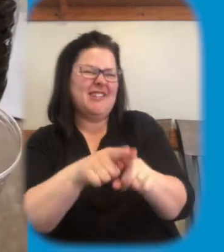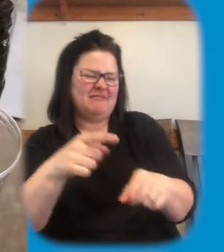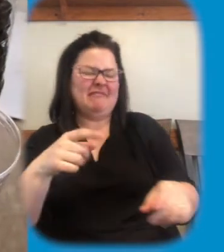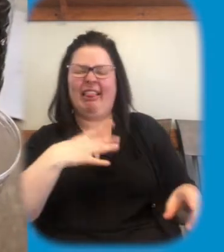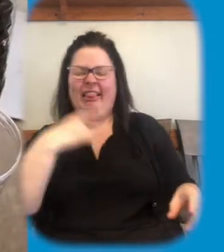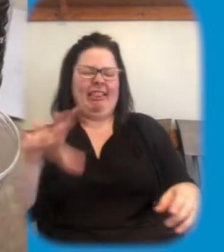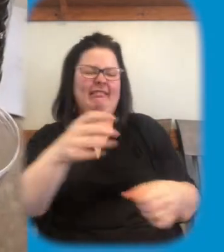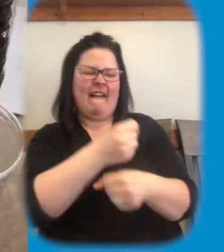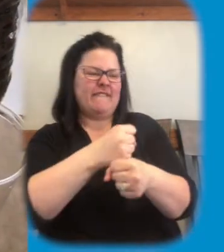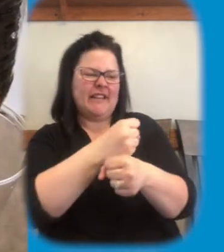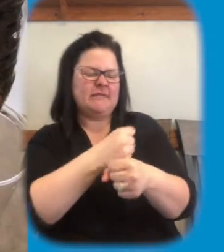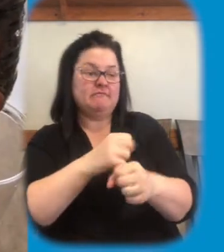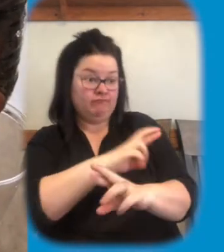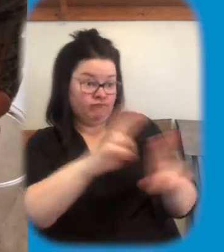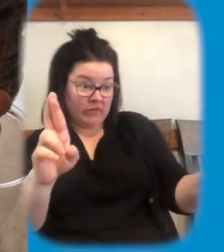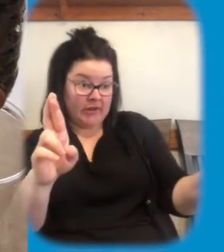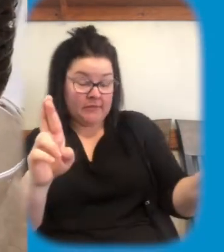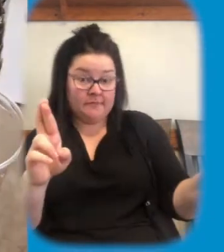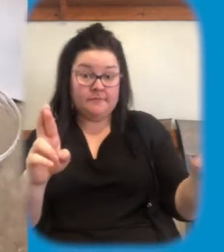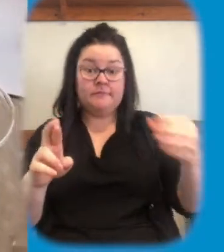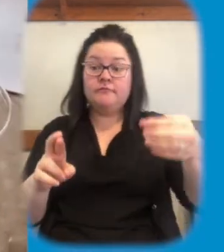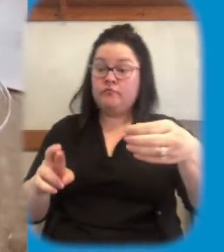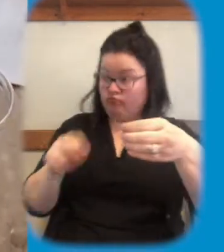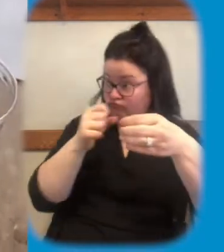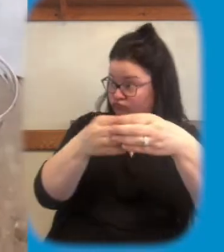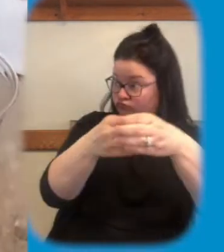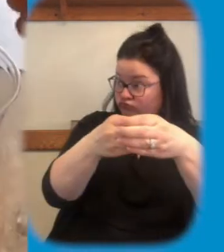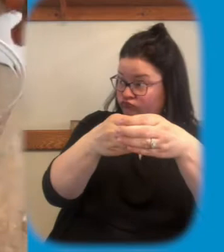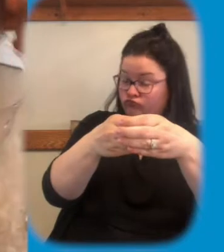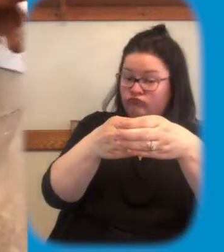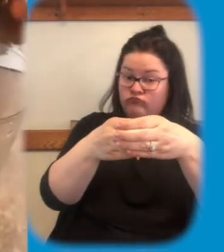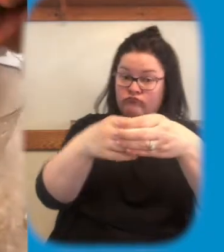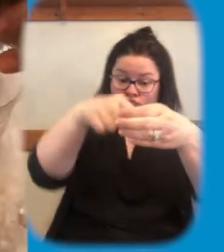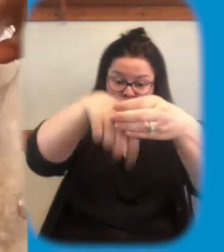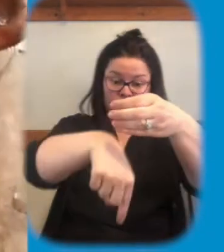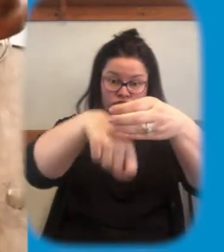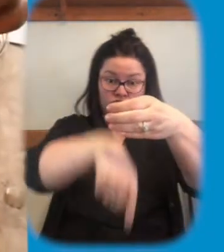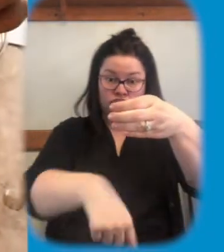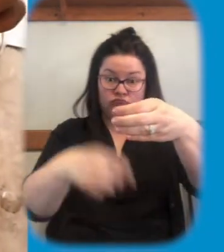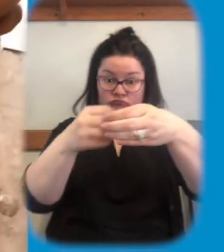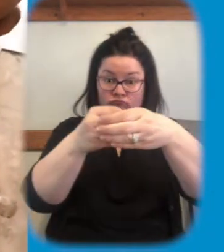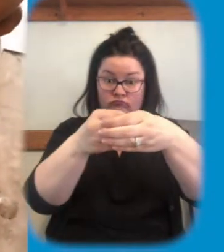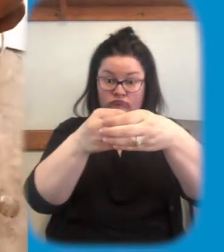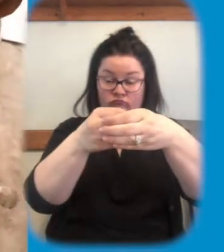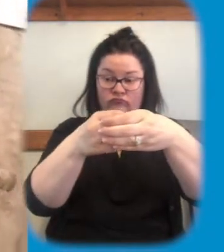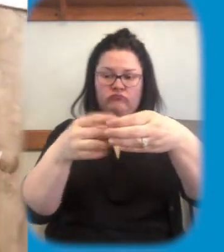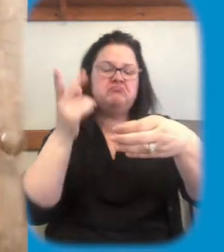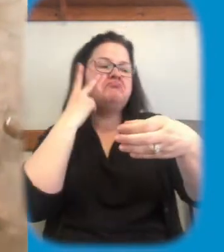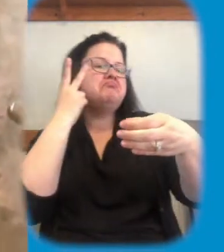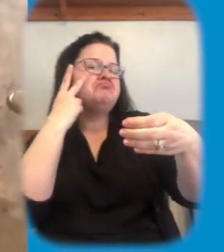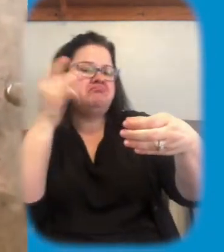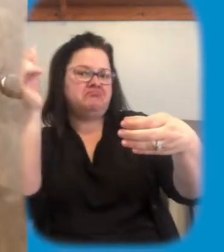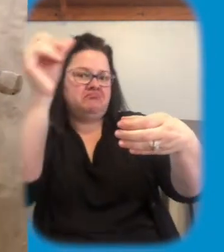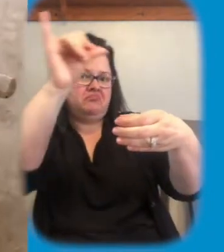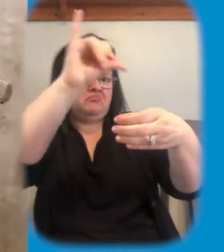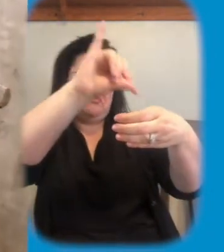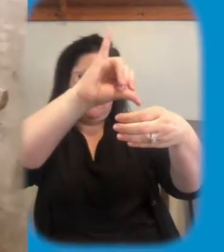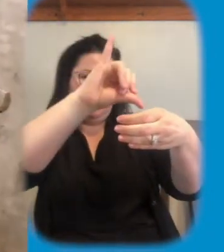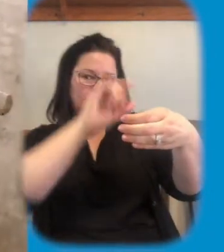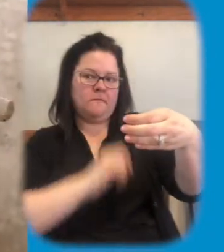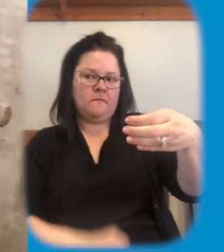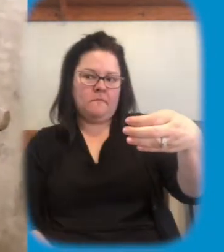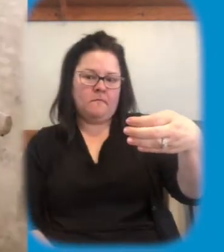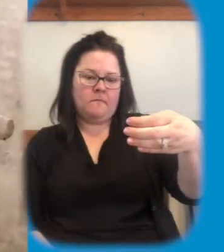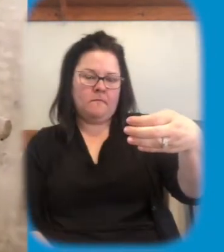it looks as gross as coffee to me. Are we ready? You're holding it in the cup? Yeah. Let's see what